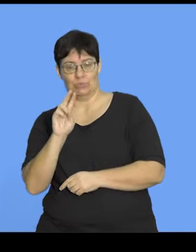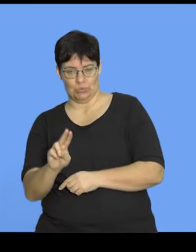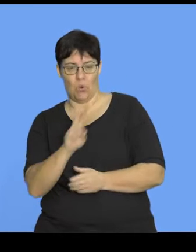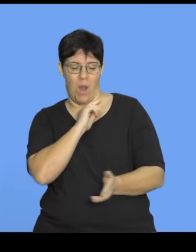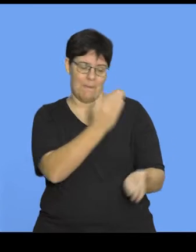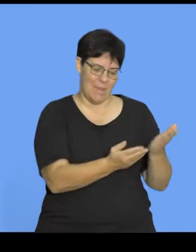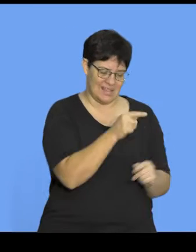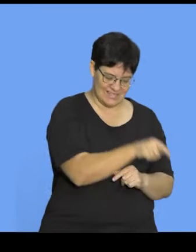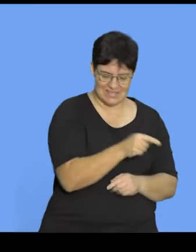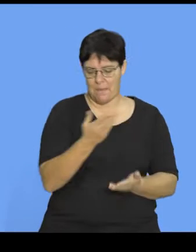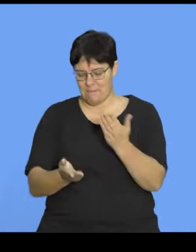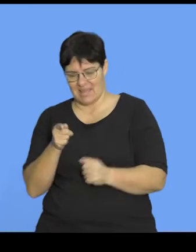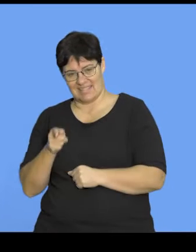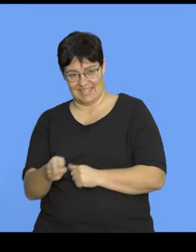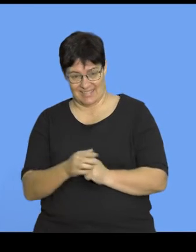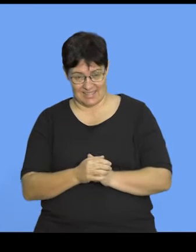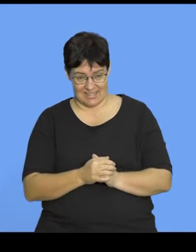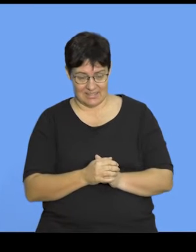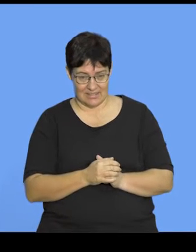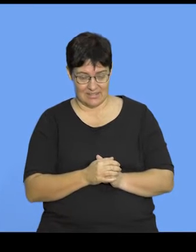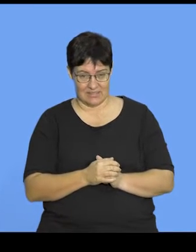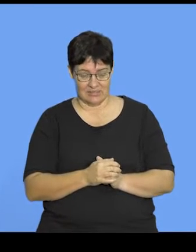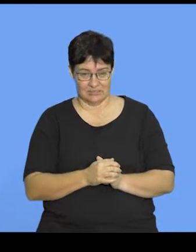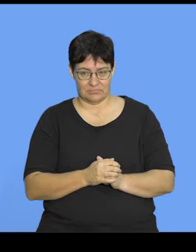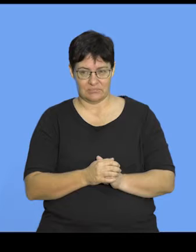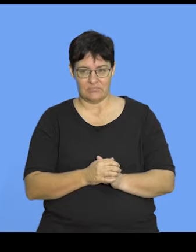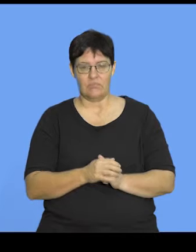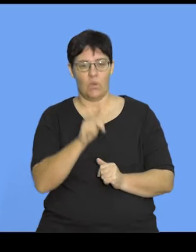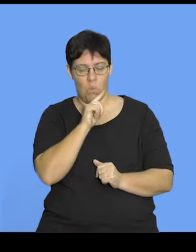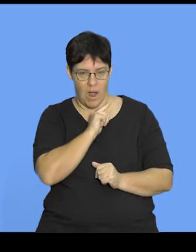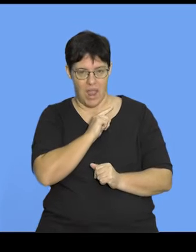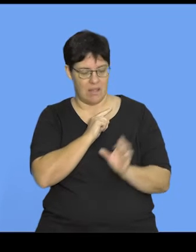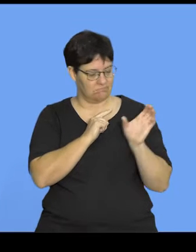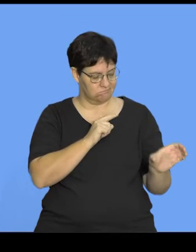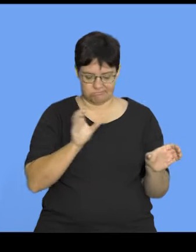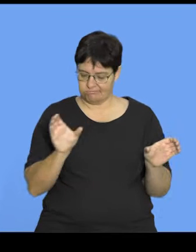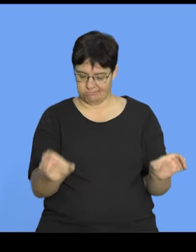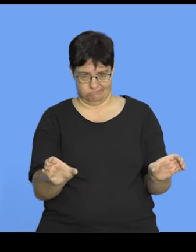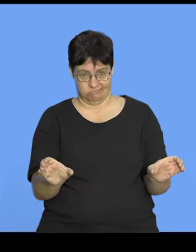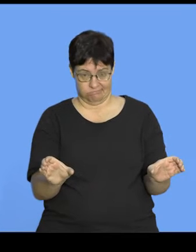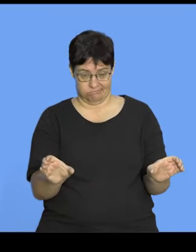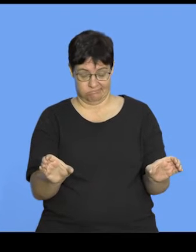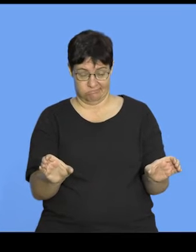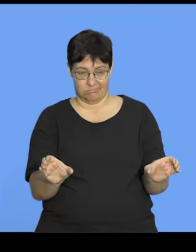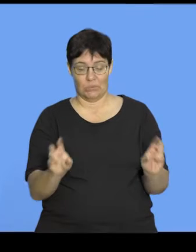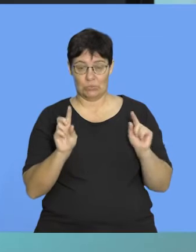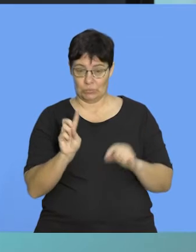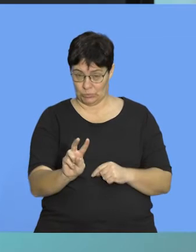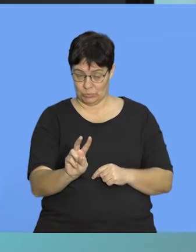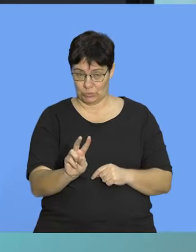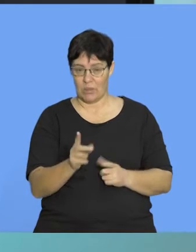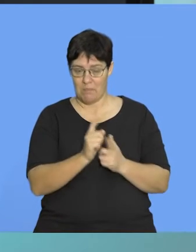masses. We call them M1 and M2 because it's two bodies, it's two particles. So we